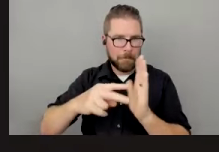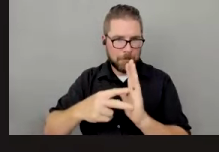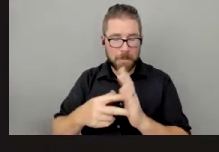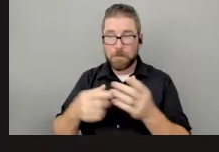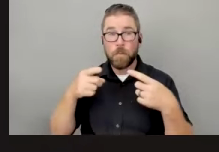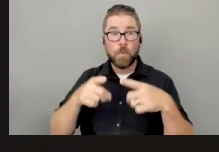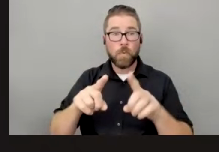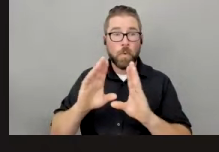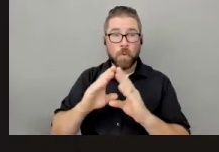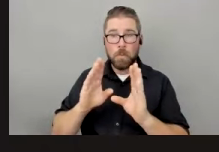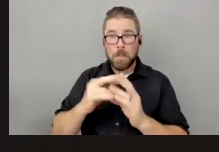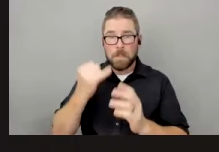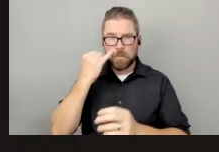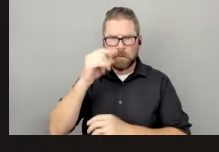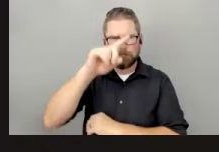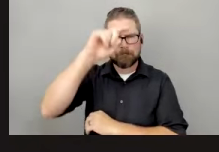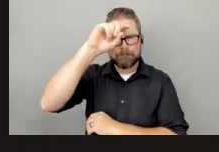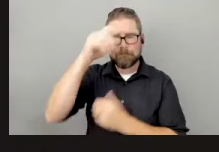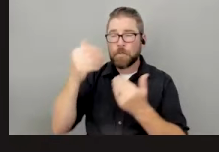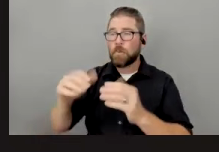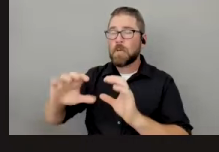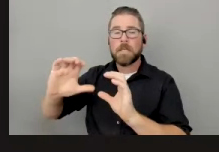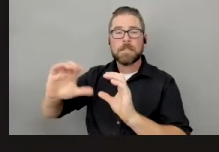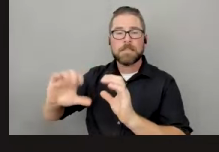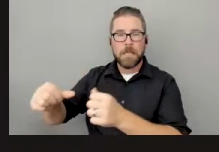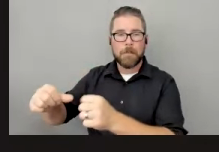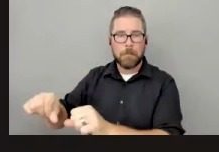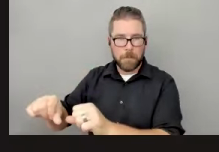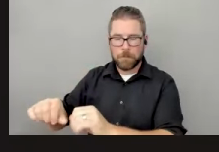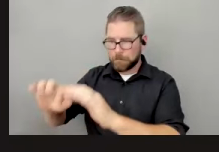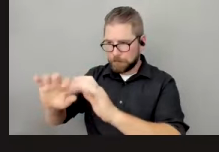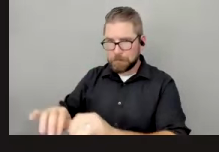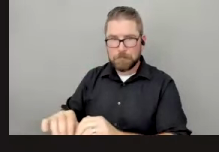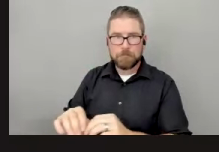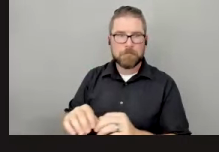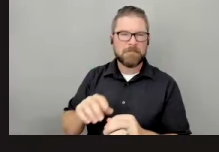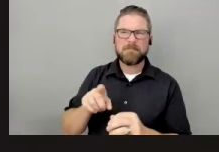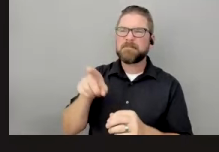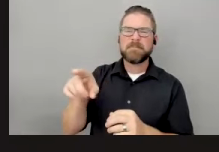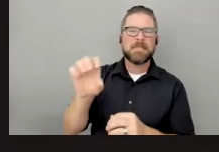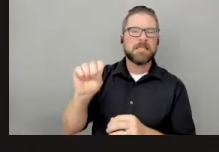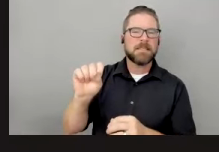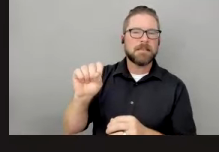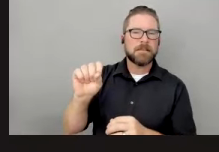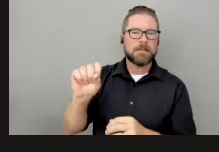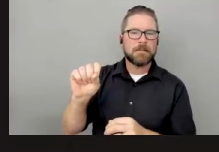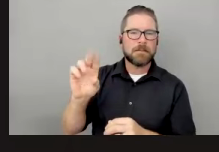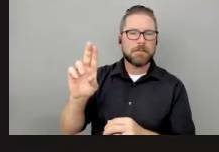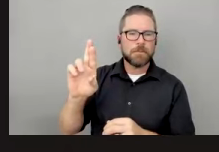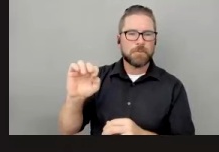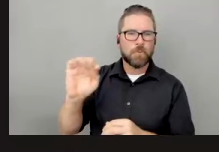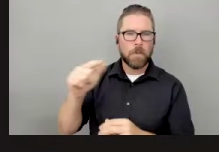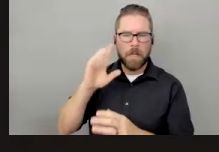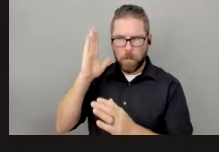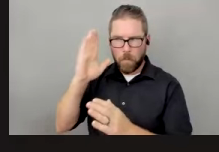please drop your questions into the chat. Sarang will be monitoring it for us, and then we'll answer them at the end of the session.